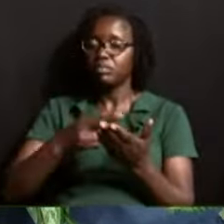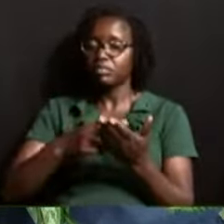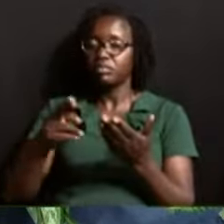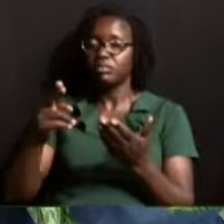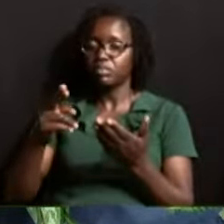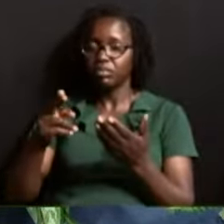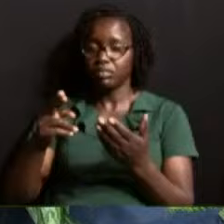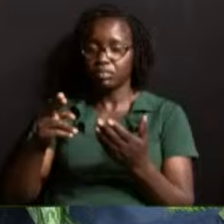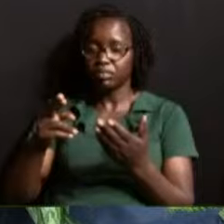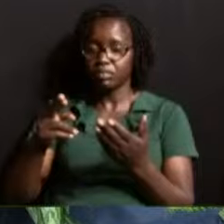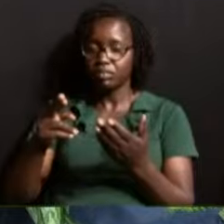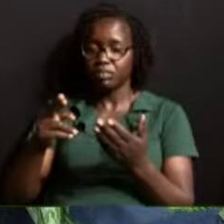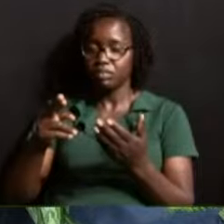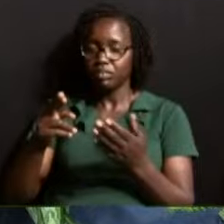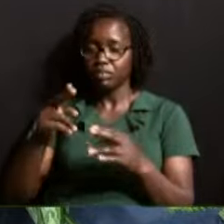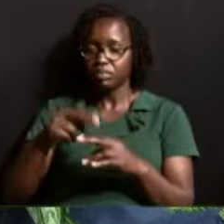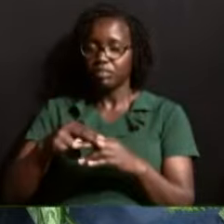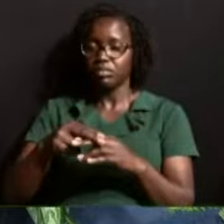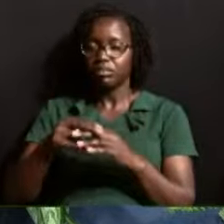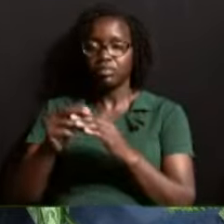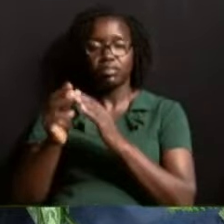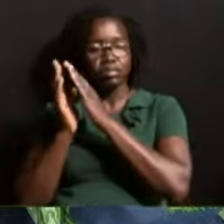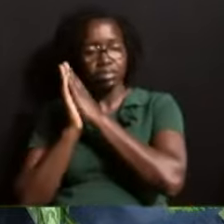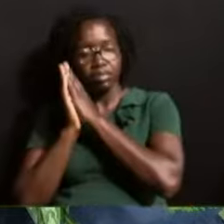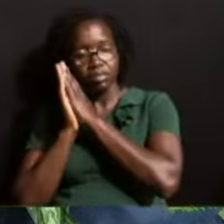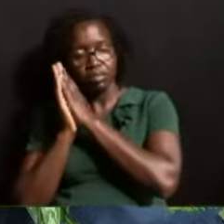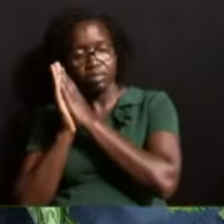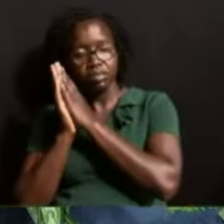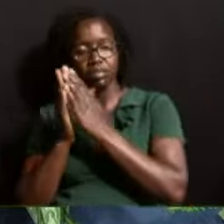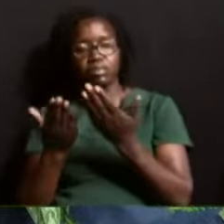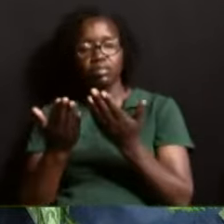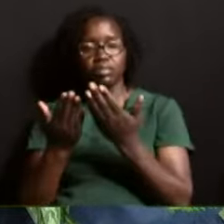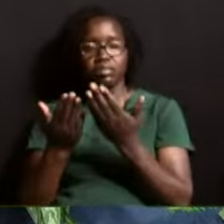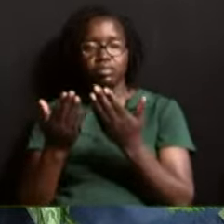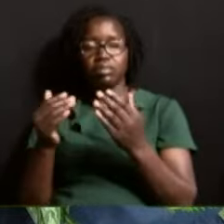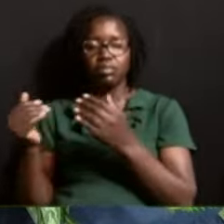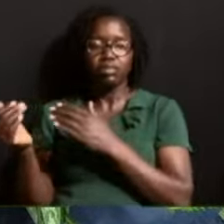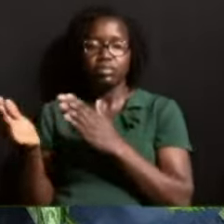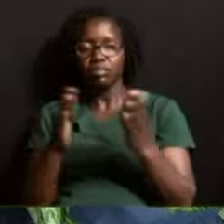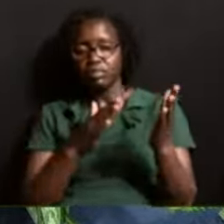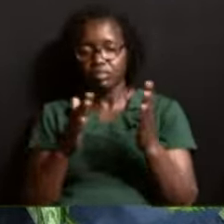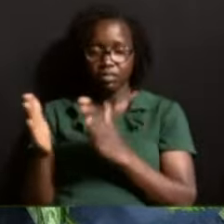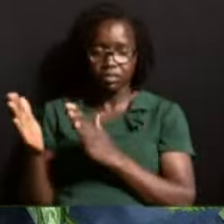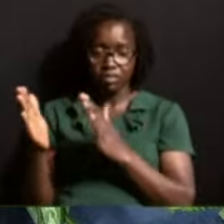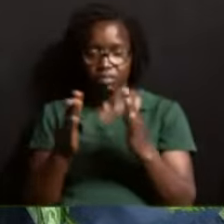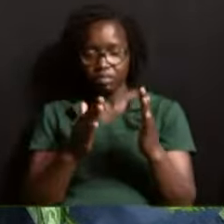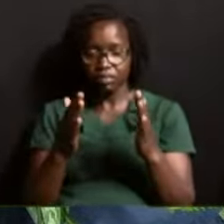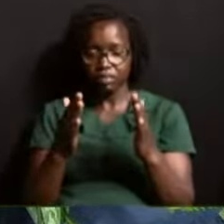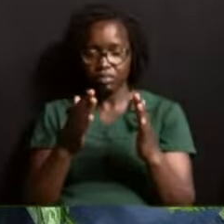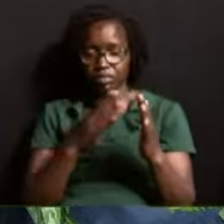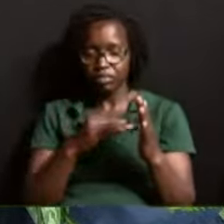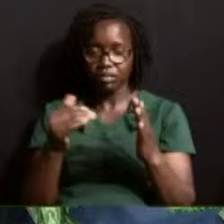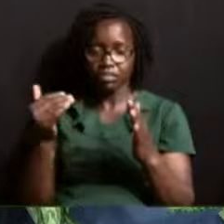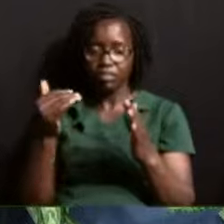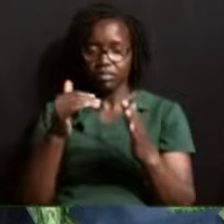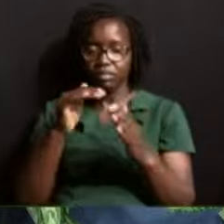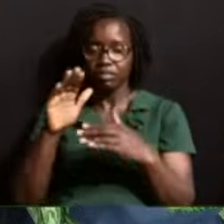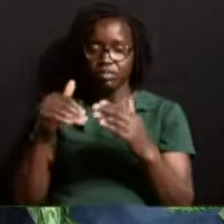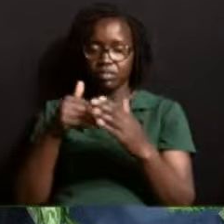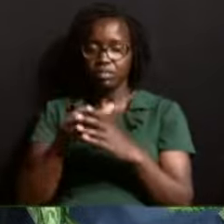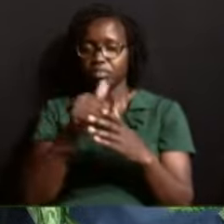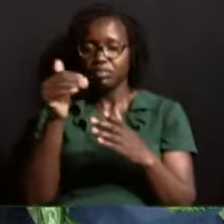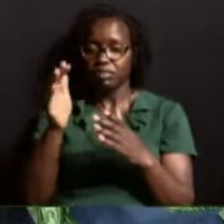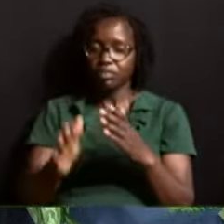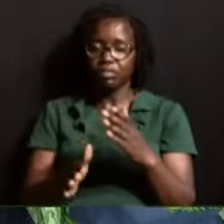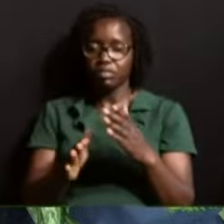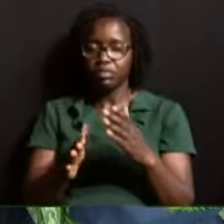on the billows, riding on the storm, and yet reaching the other side. So help